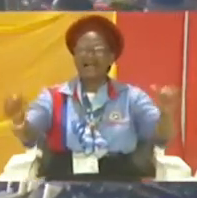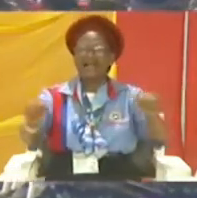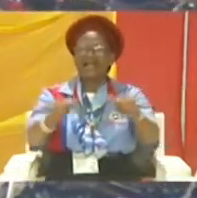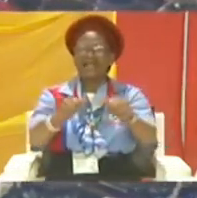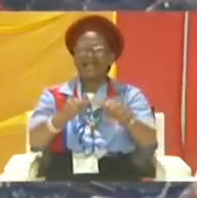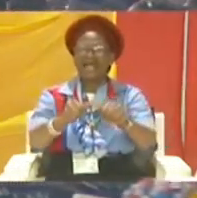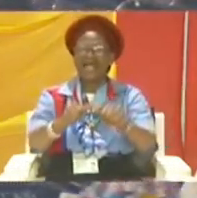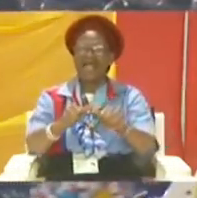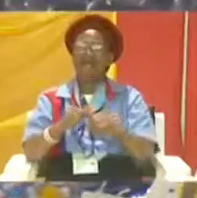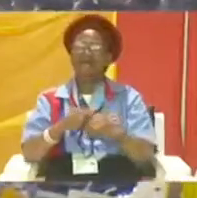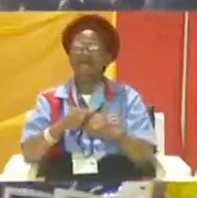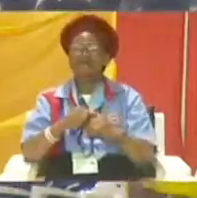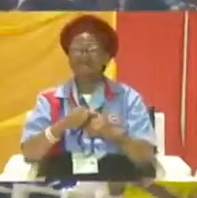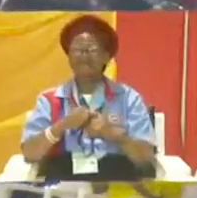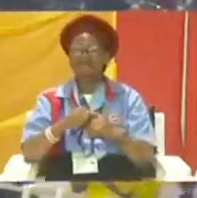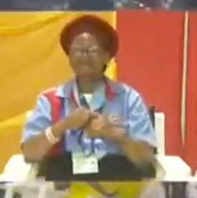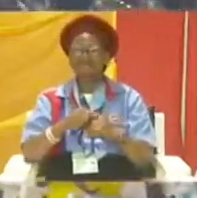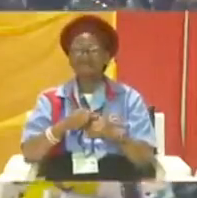to see